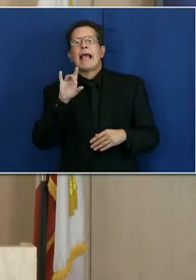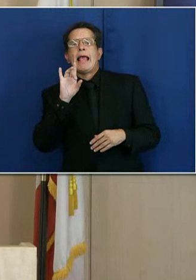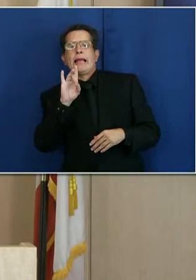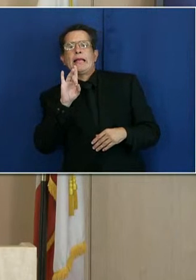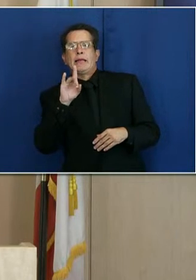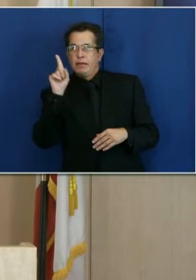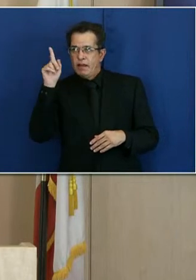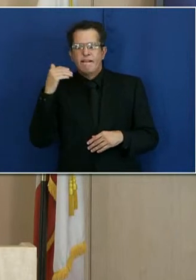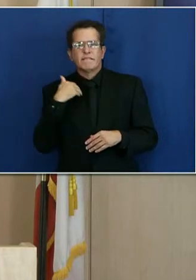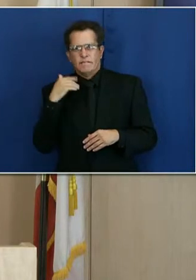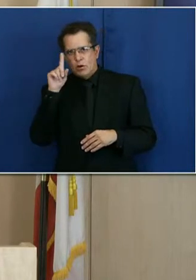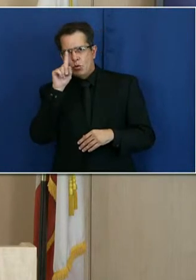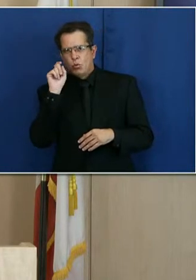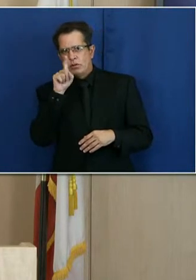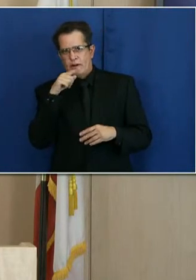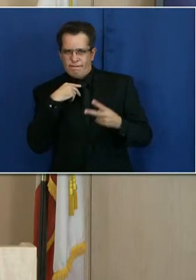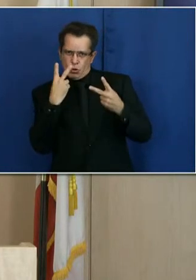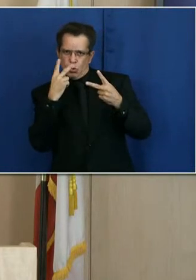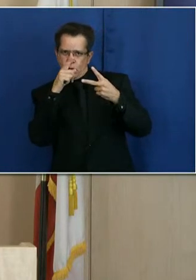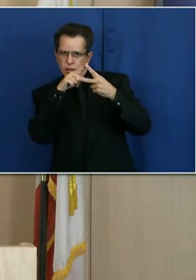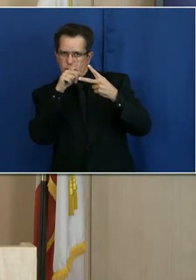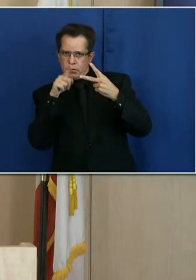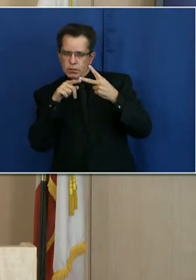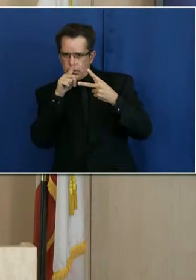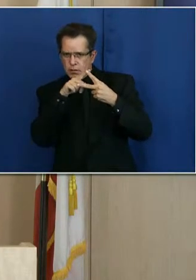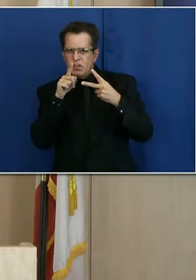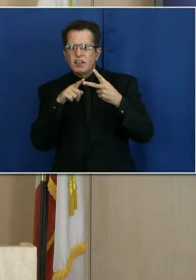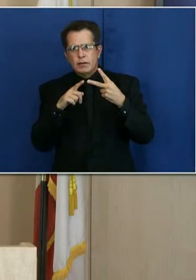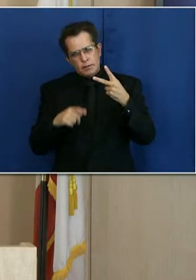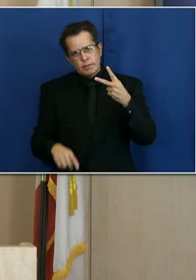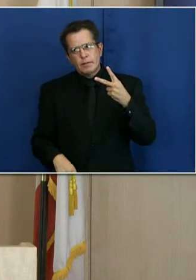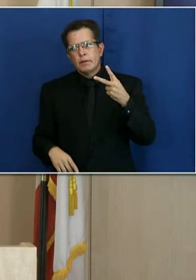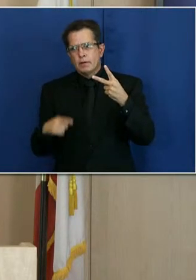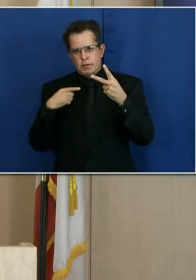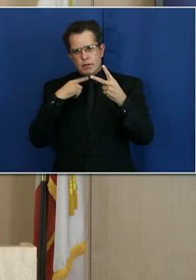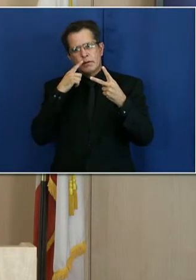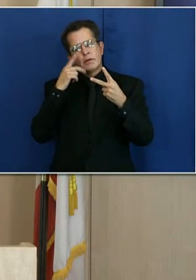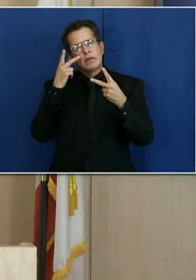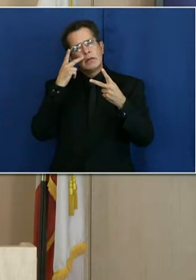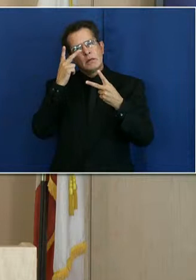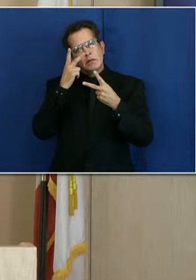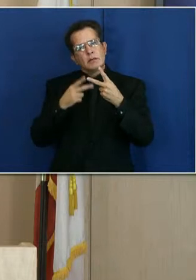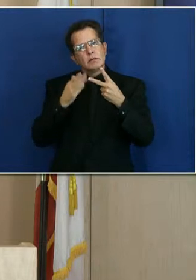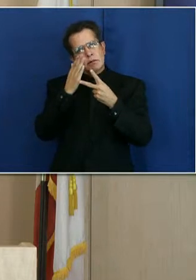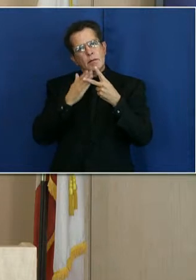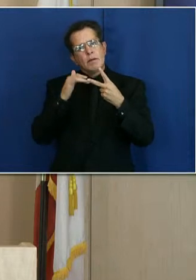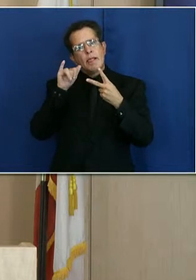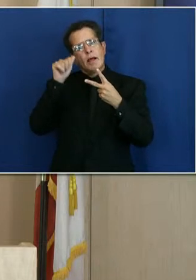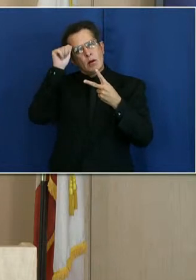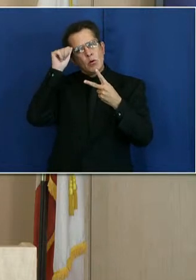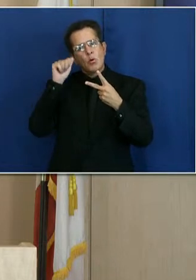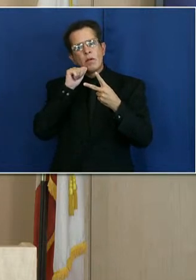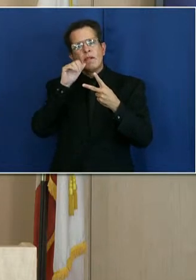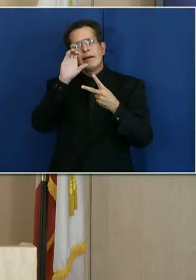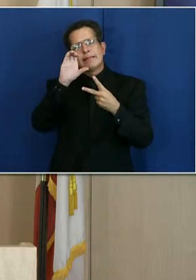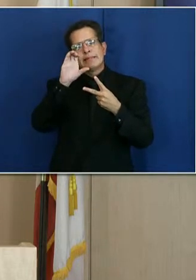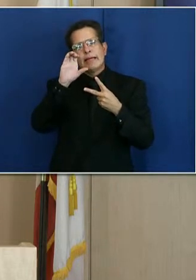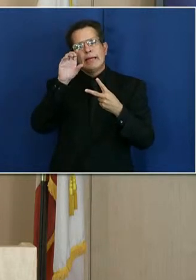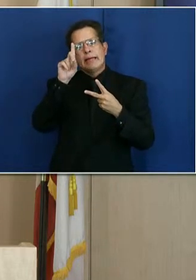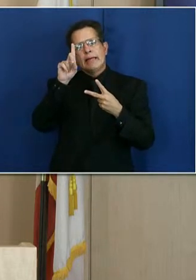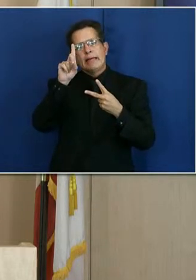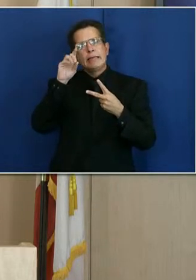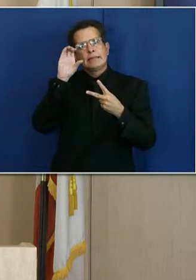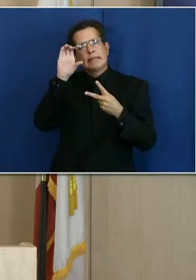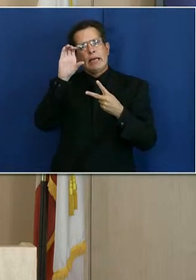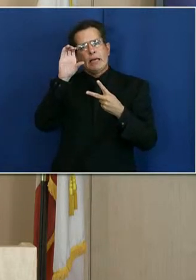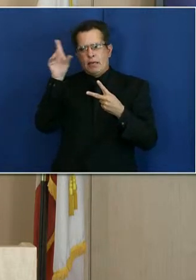Yes, I have two questions. My first is about a CDC study that found adults who test positive are twice as likely to report that they've dined at a